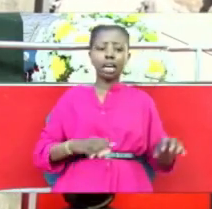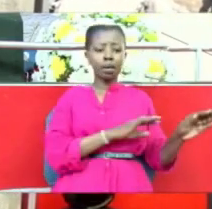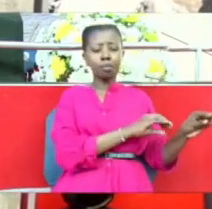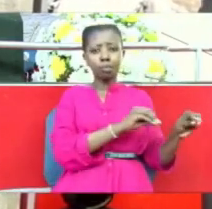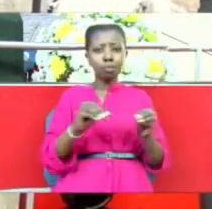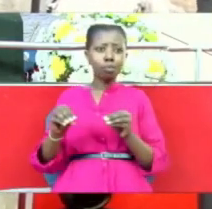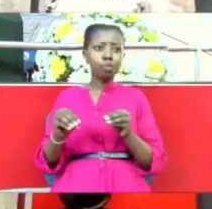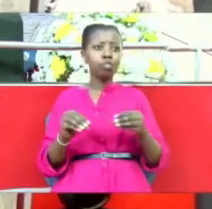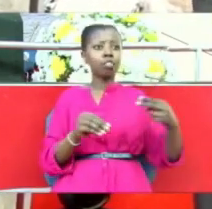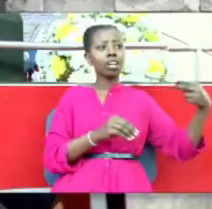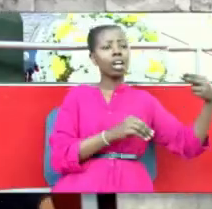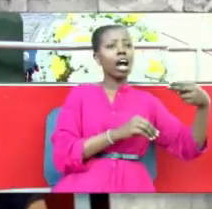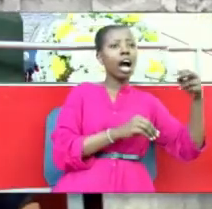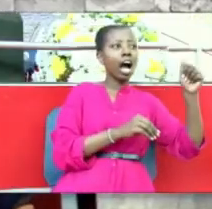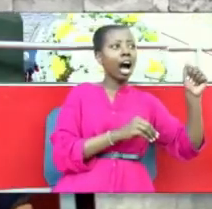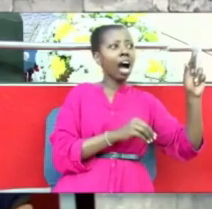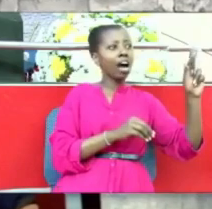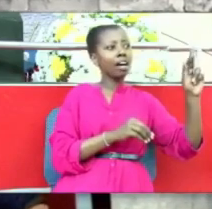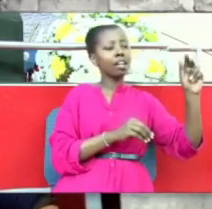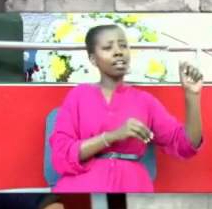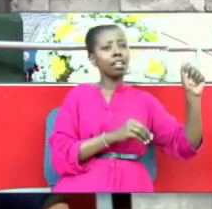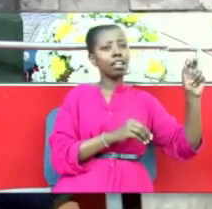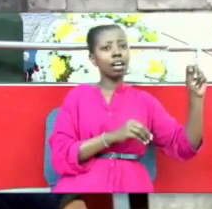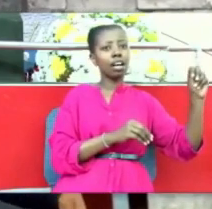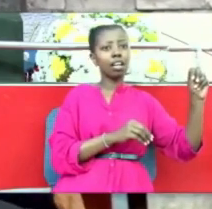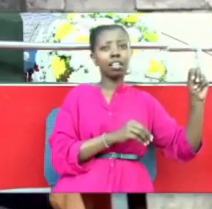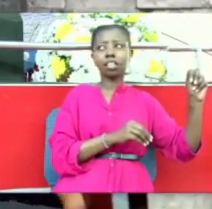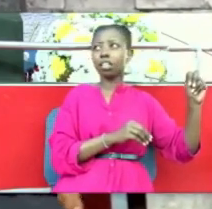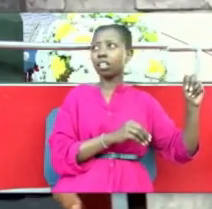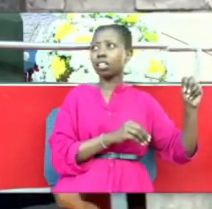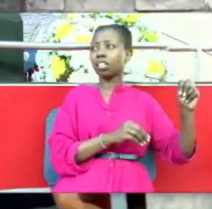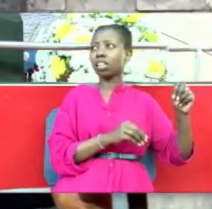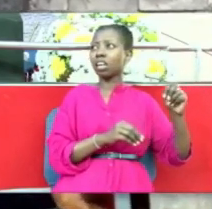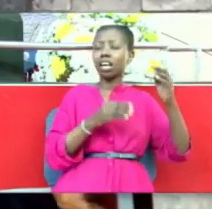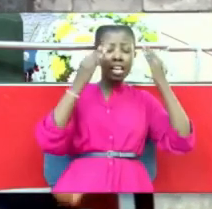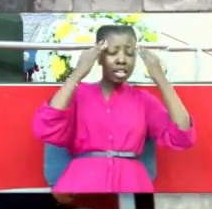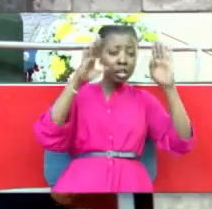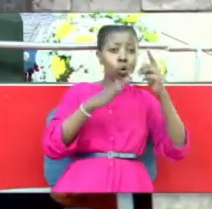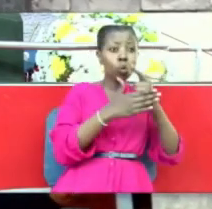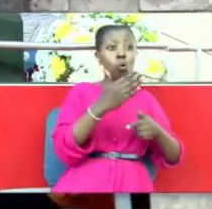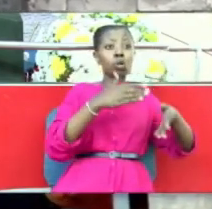never got what God was telling him. He went to his father. Aliana na baba yake.